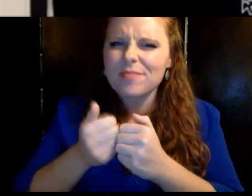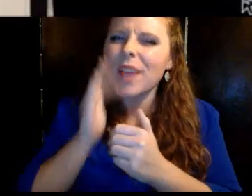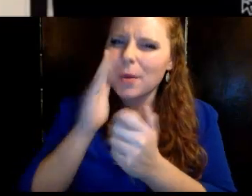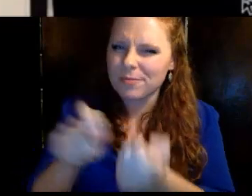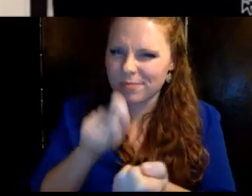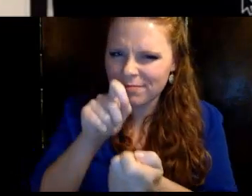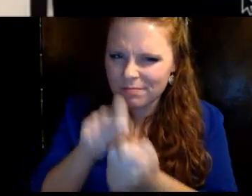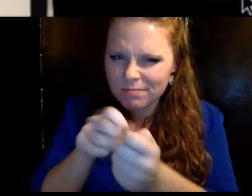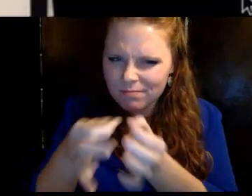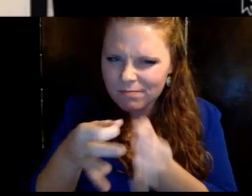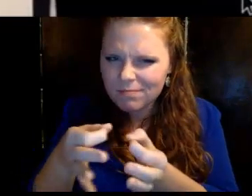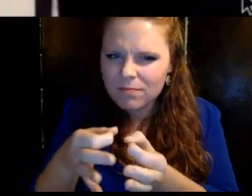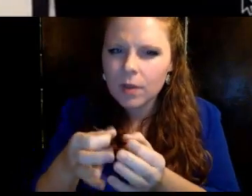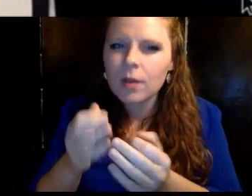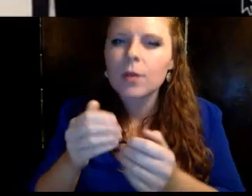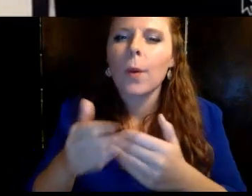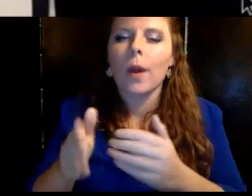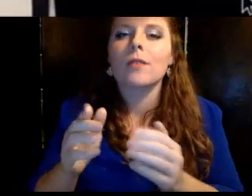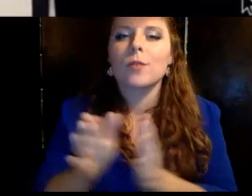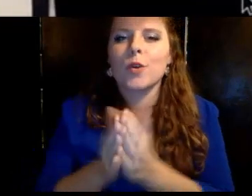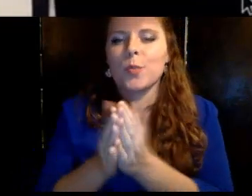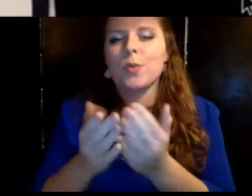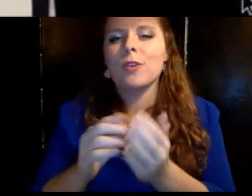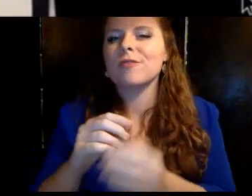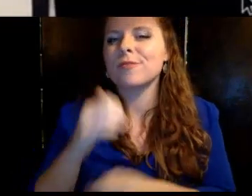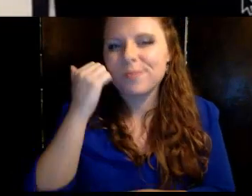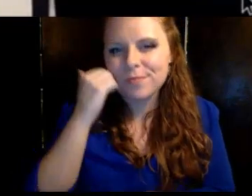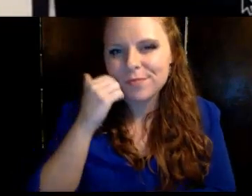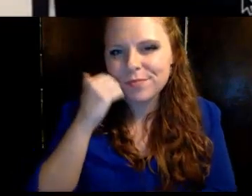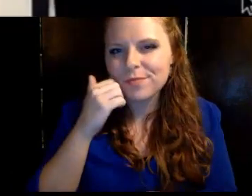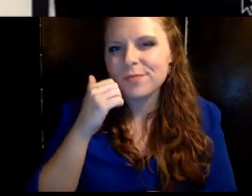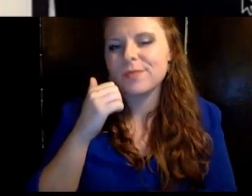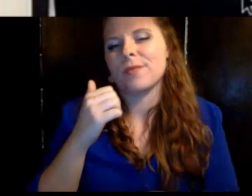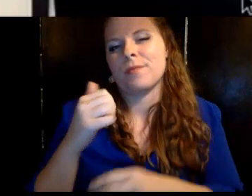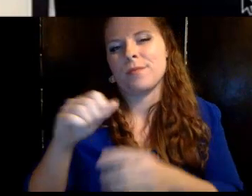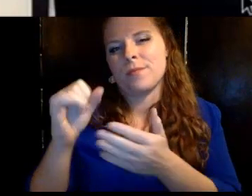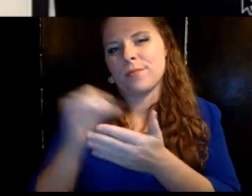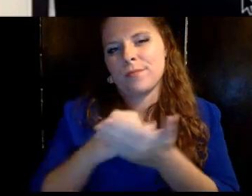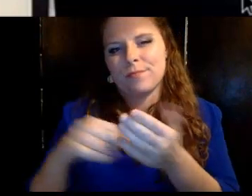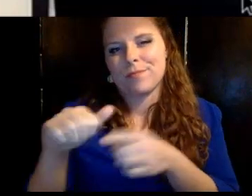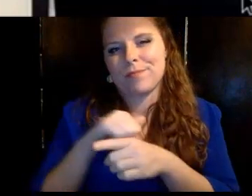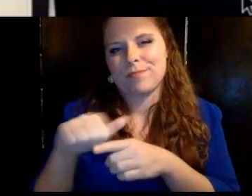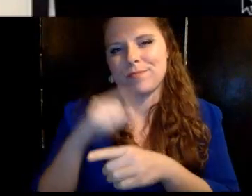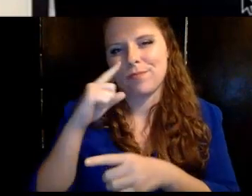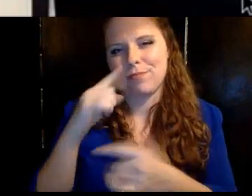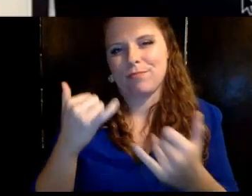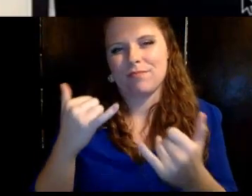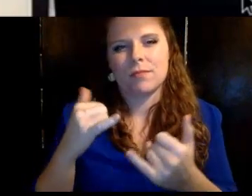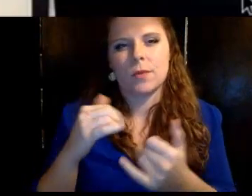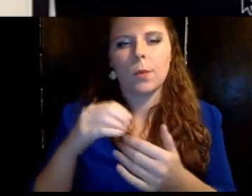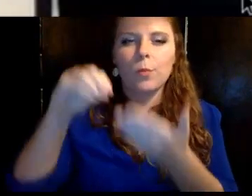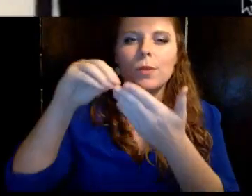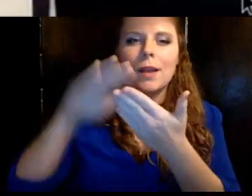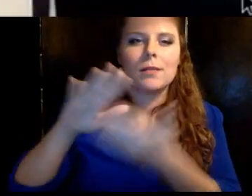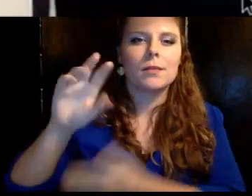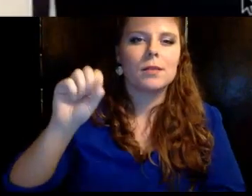that. So, we're going to go in our sketchbook and do our daily drawing practice for the day. We're going to write up here